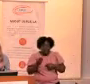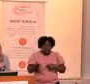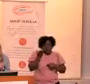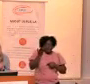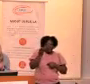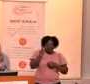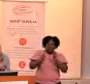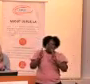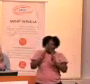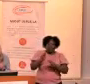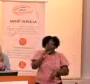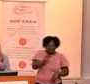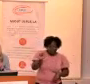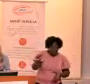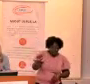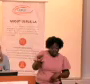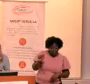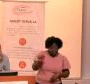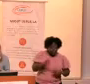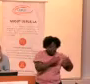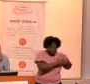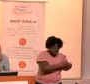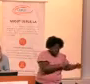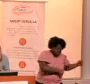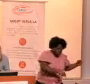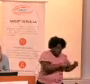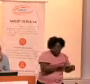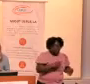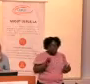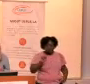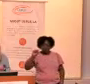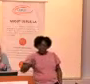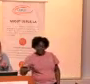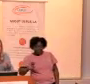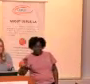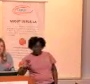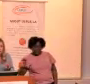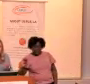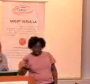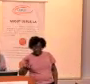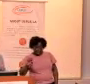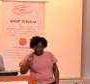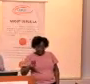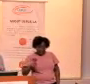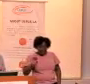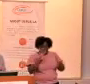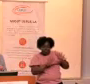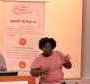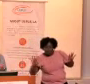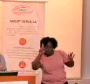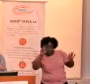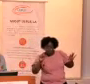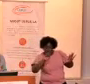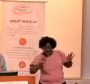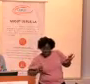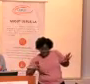Americans. And it was also worse in the Southeast US. So I think these are all populations that we